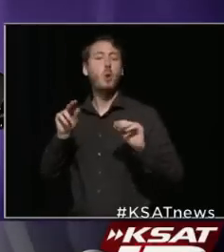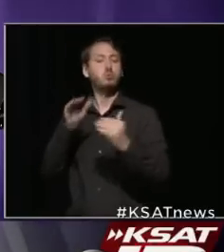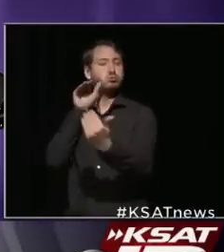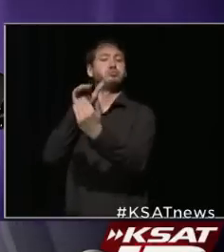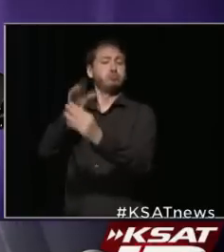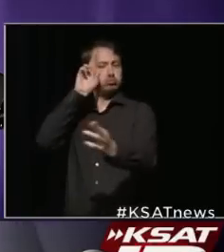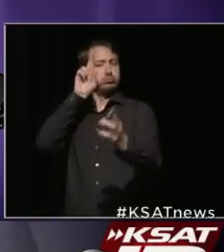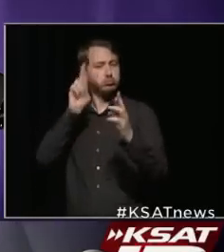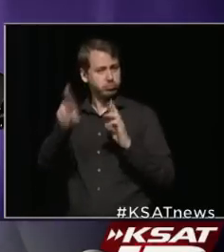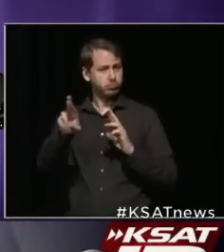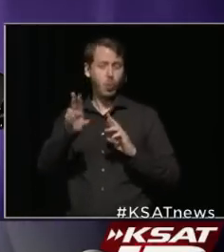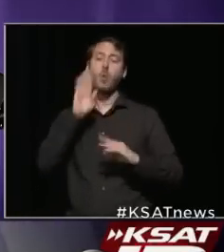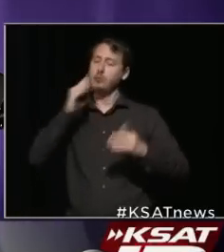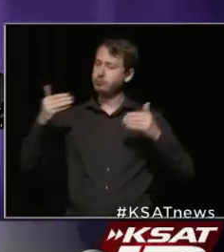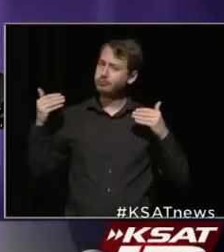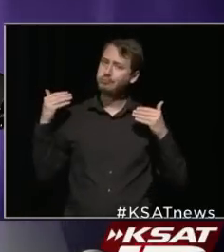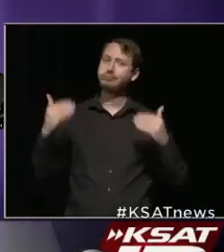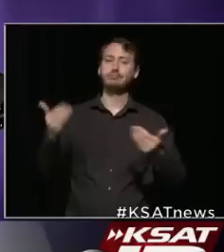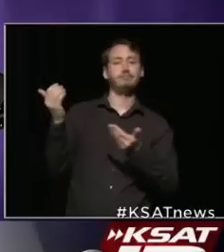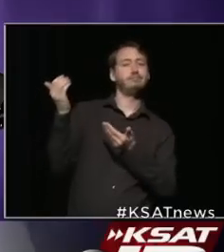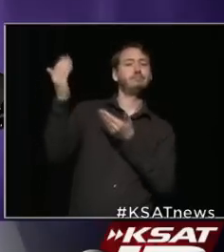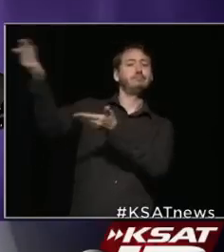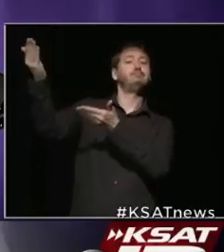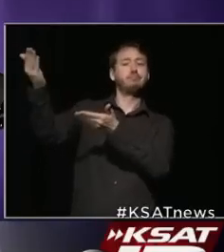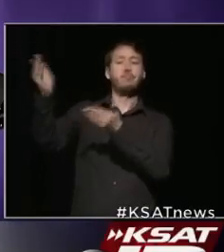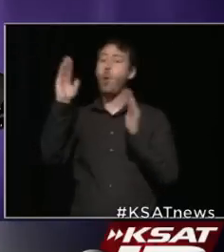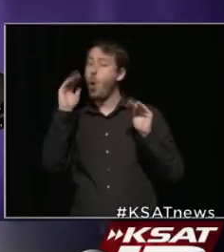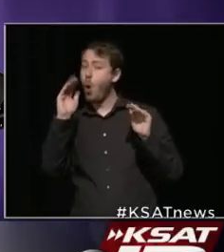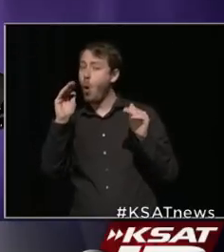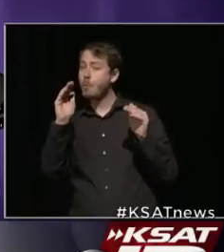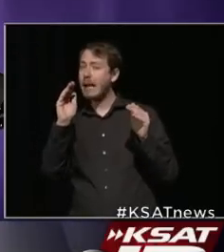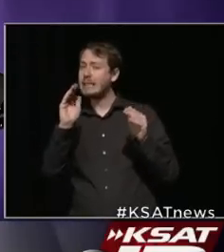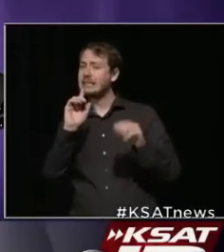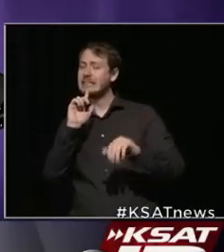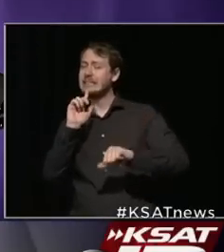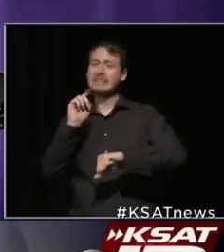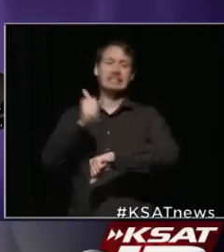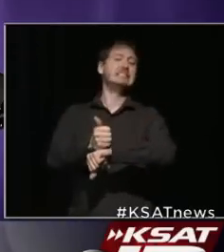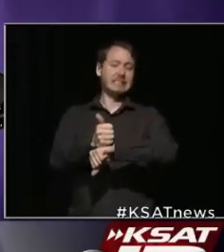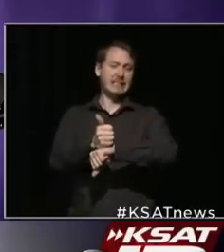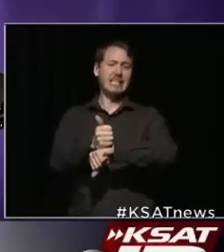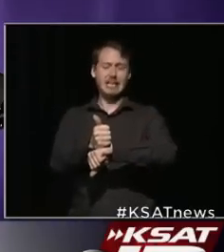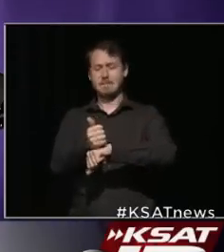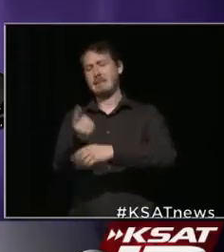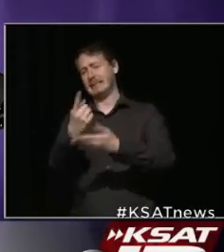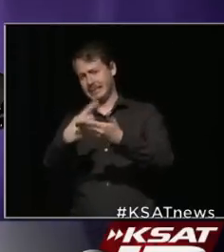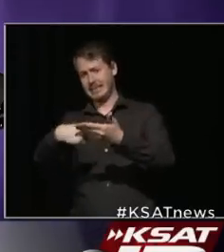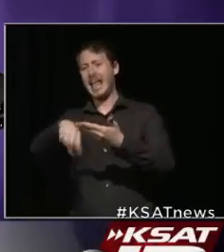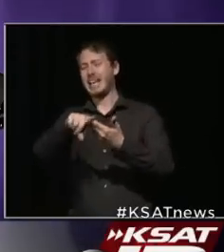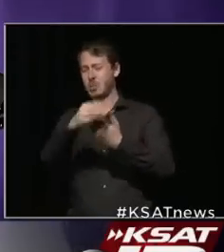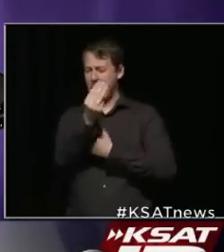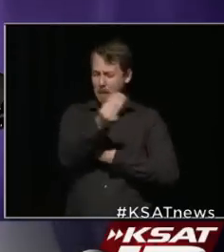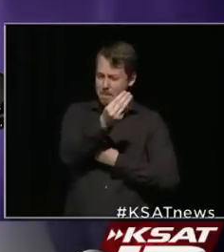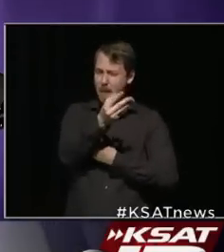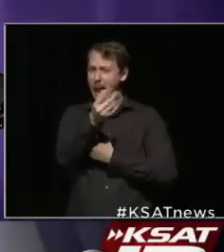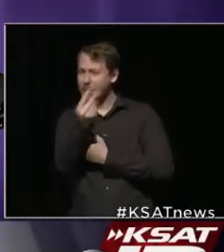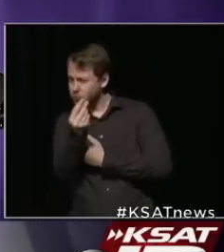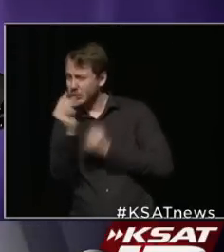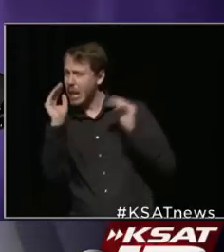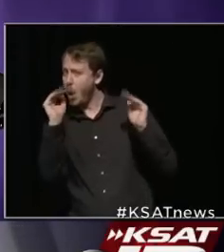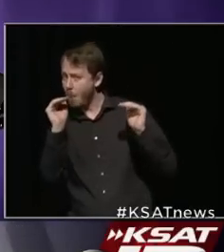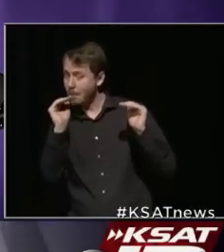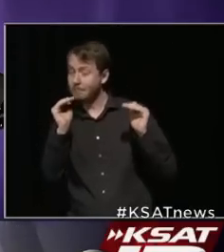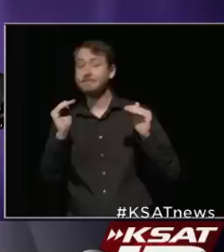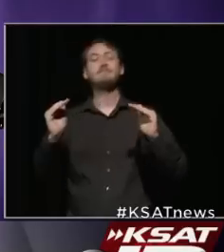going to take that step and get it filed tomorrow and take effect sometime probably the early part of next week. The other step that we're